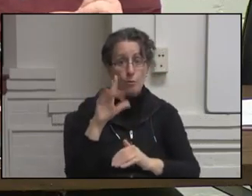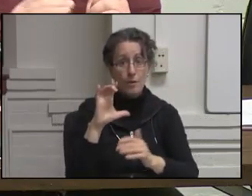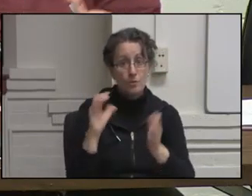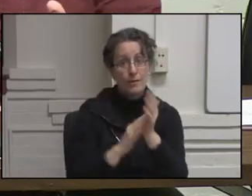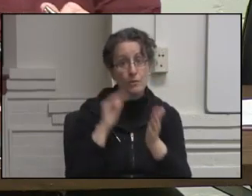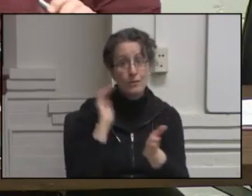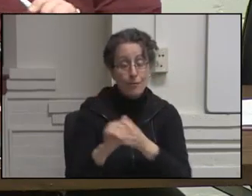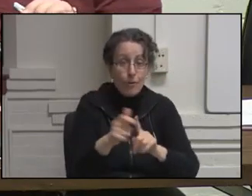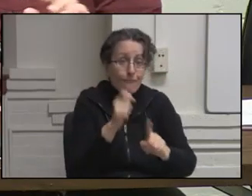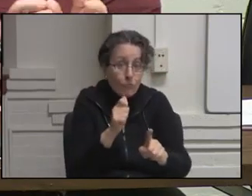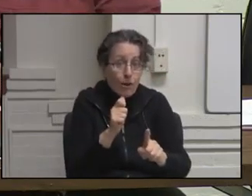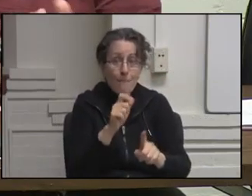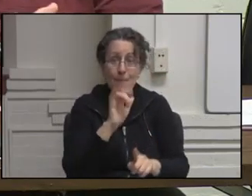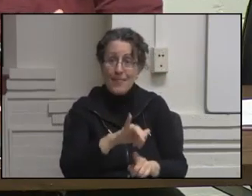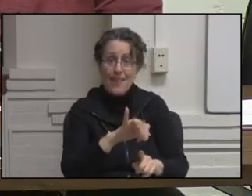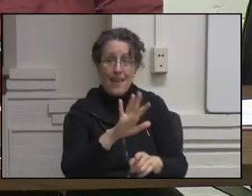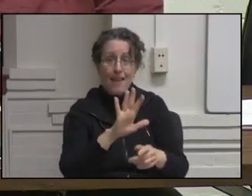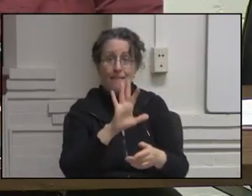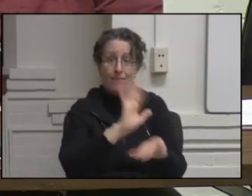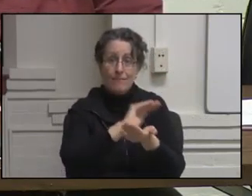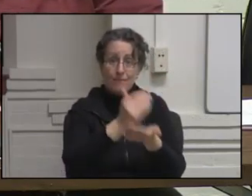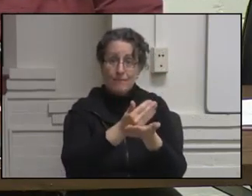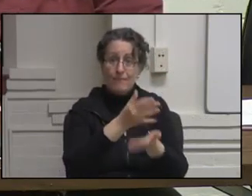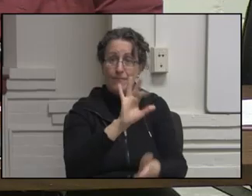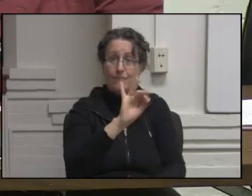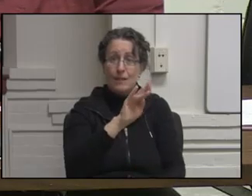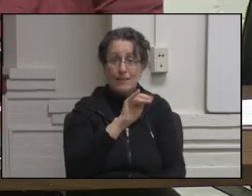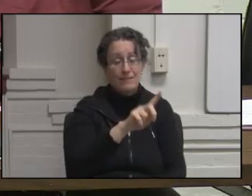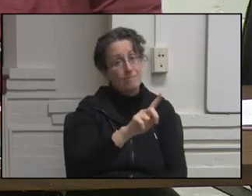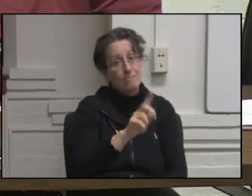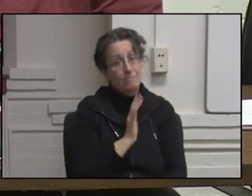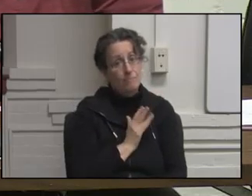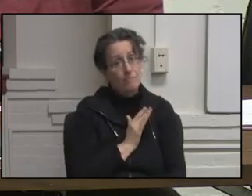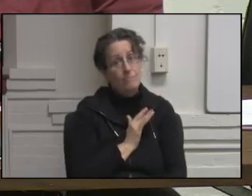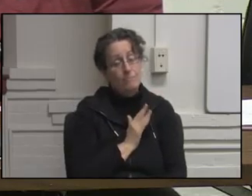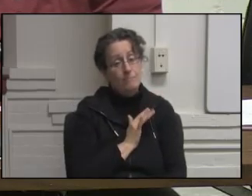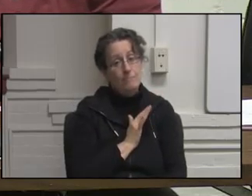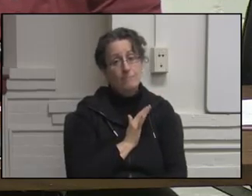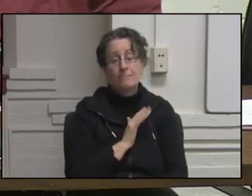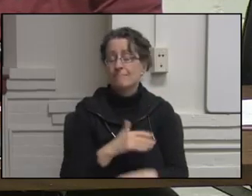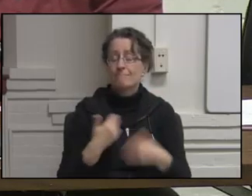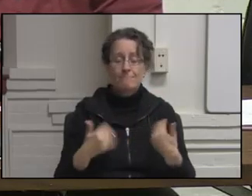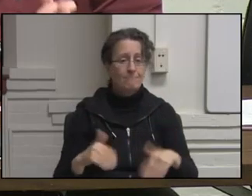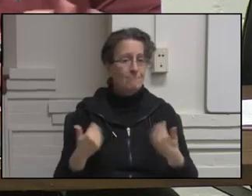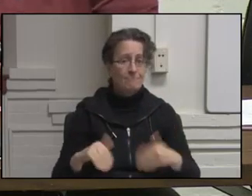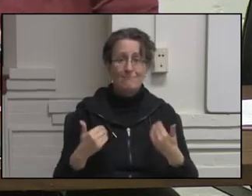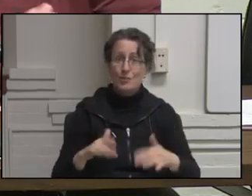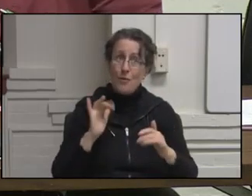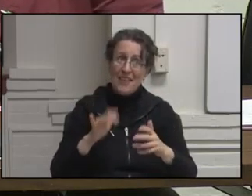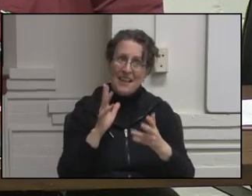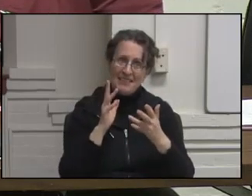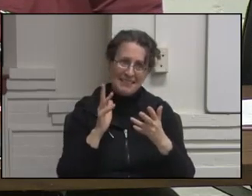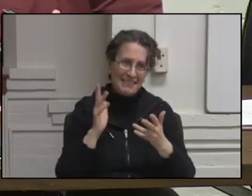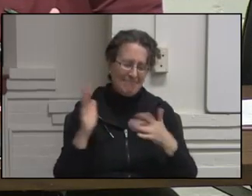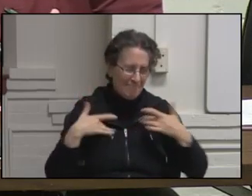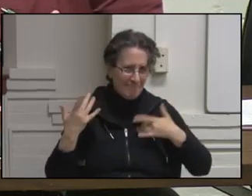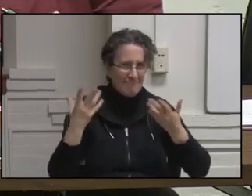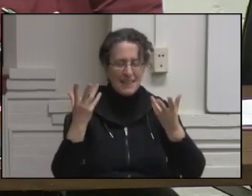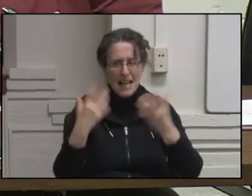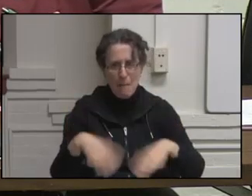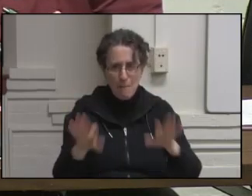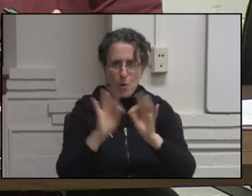in from the Withington Fund to support this project. So I think that's very valuable information that should be put out to the